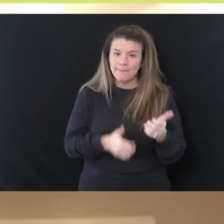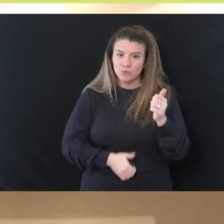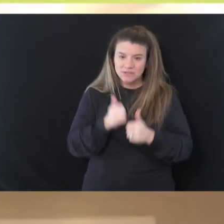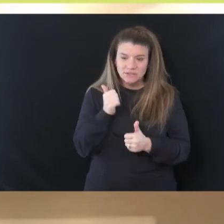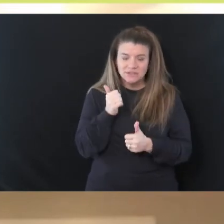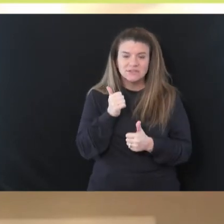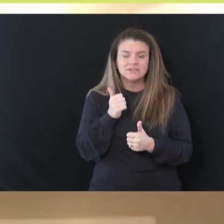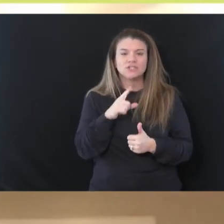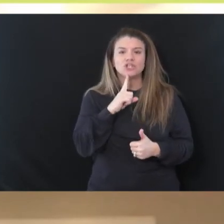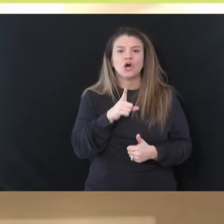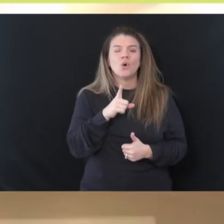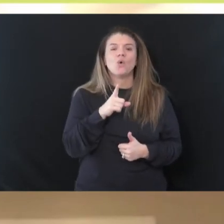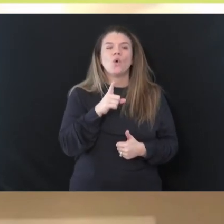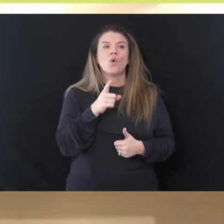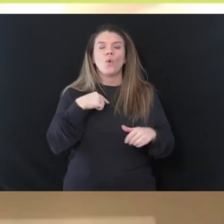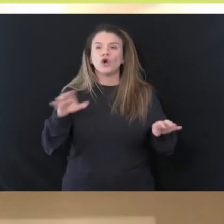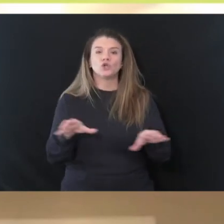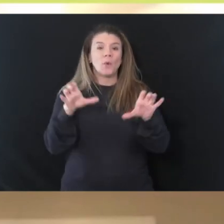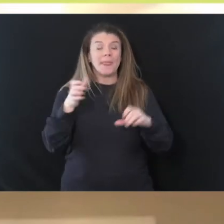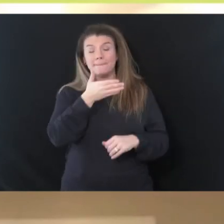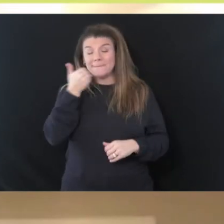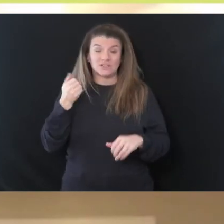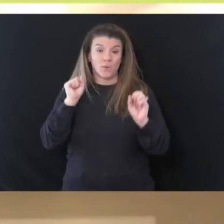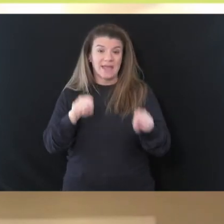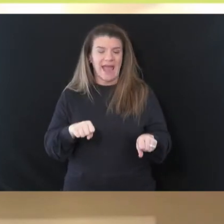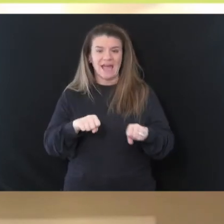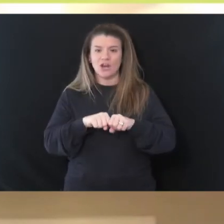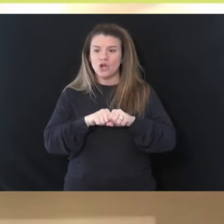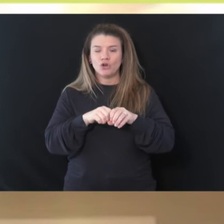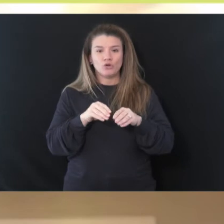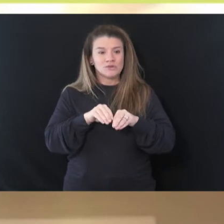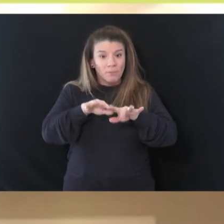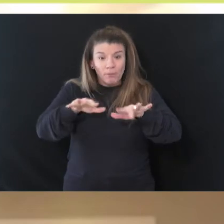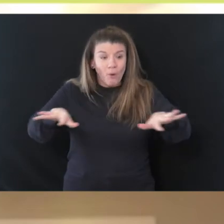So we're doing the best we can to spread out those